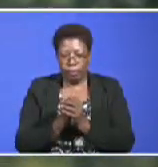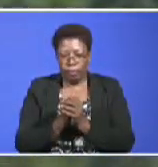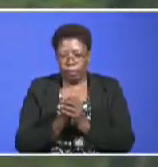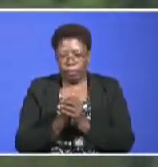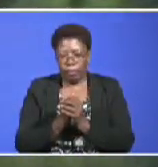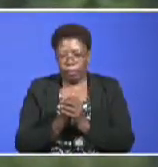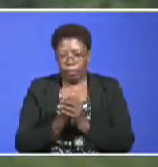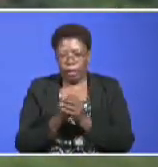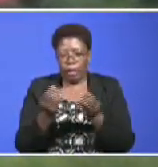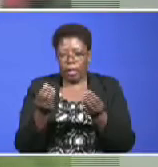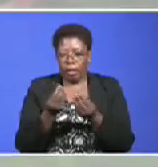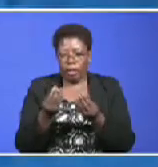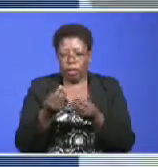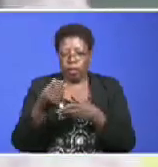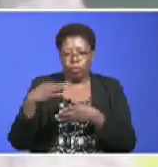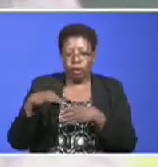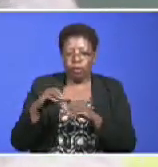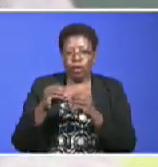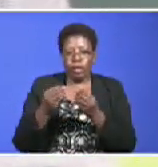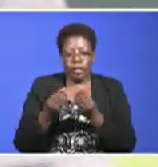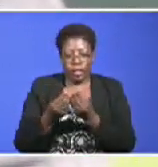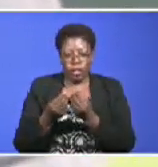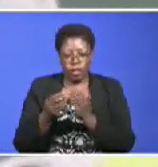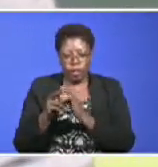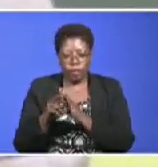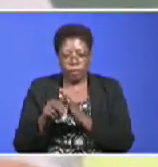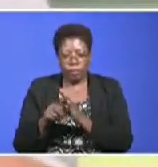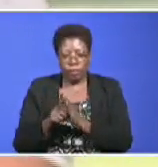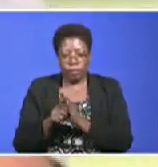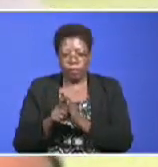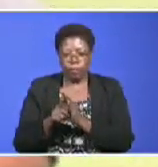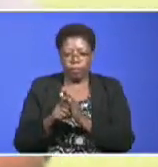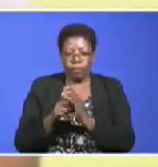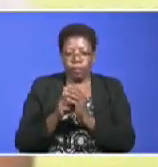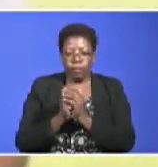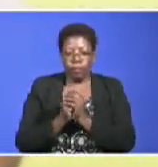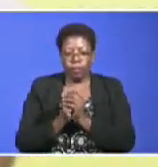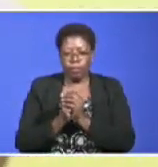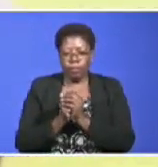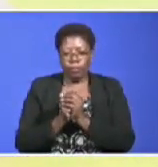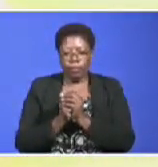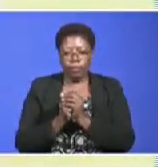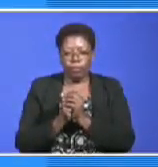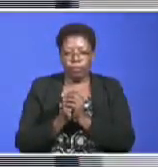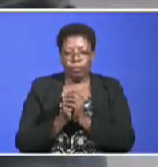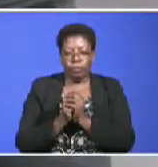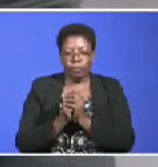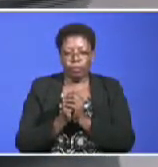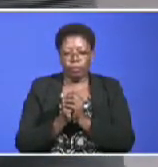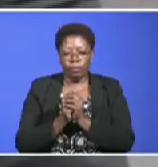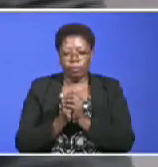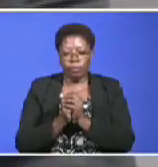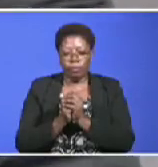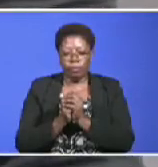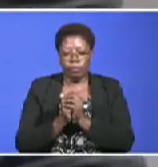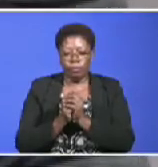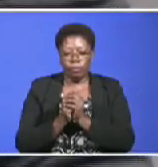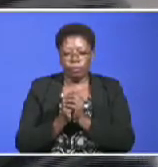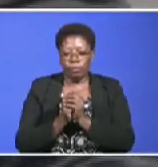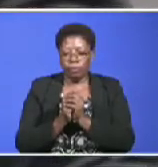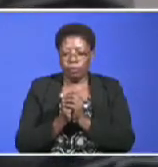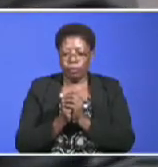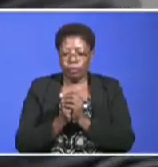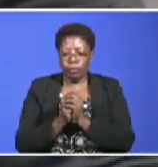nonprofit organization he established shortly after his retirement. In his new capacity, Richardson believes there will be even more opportunities and doors open